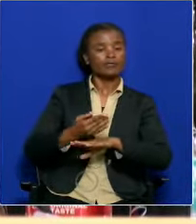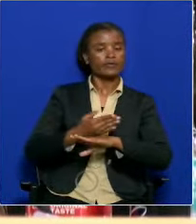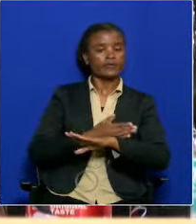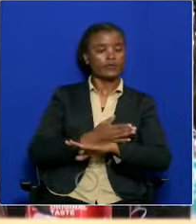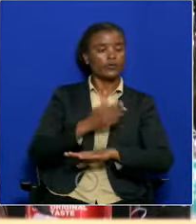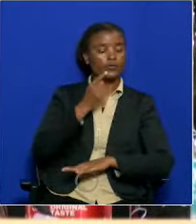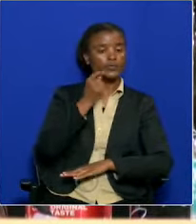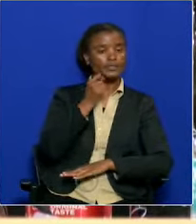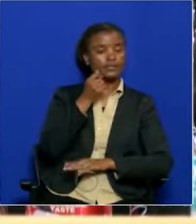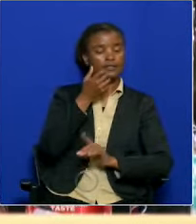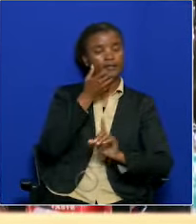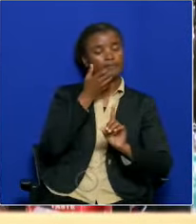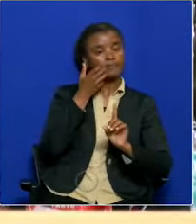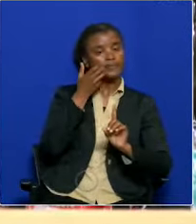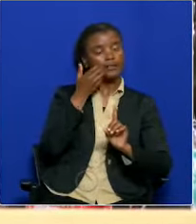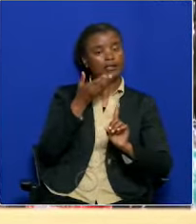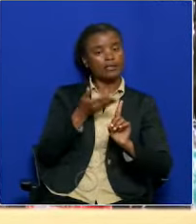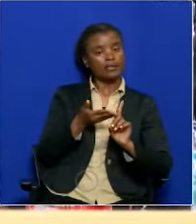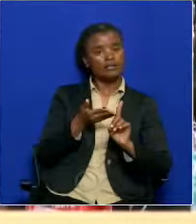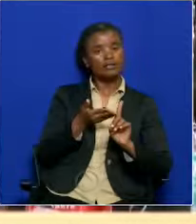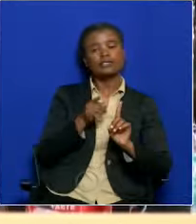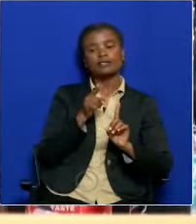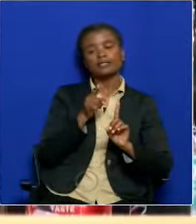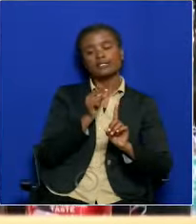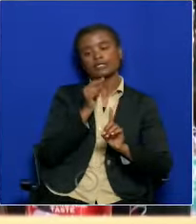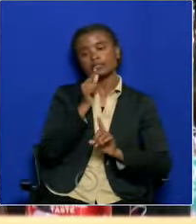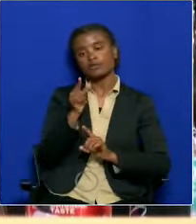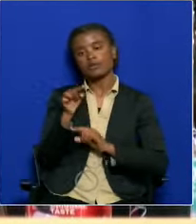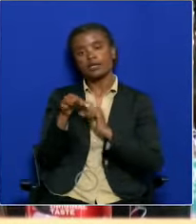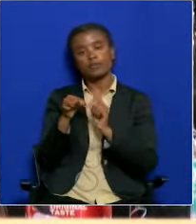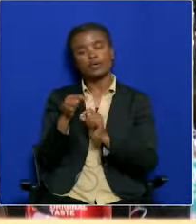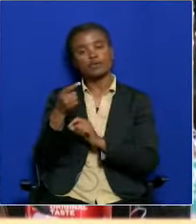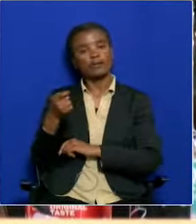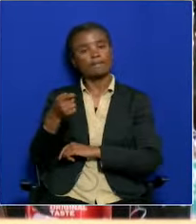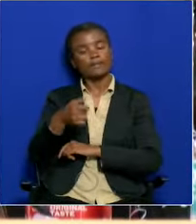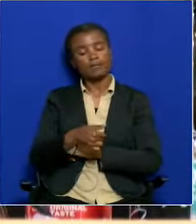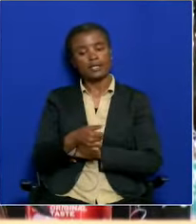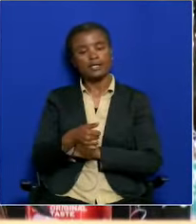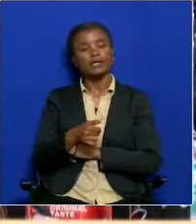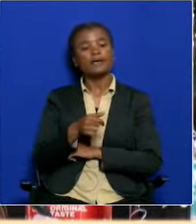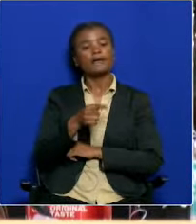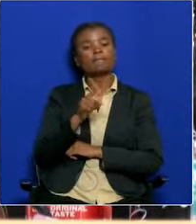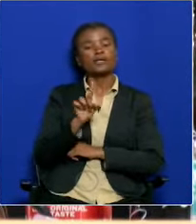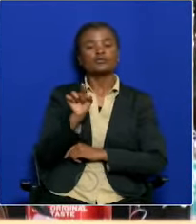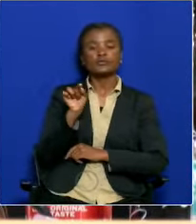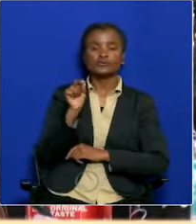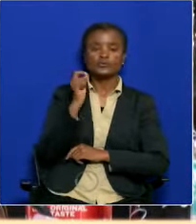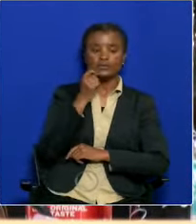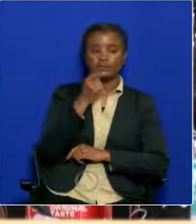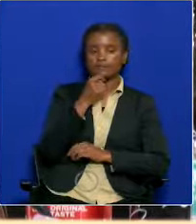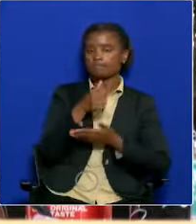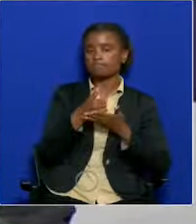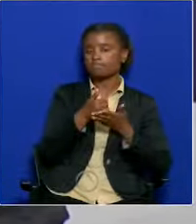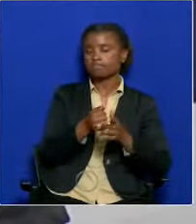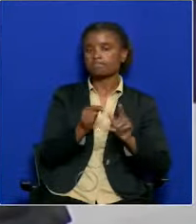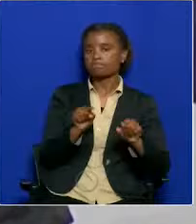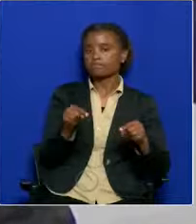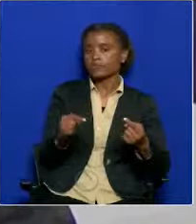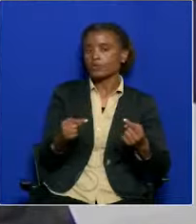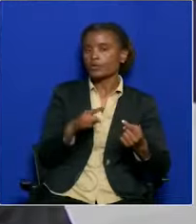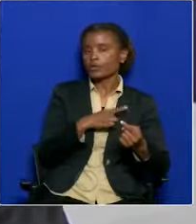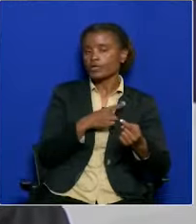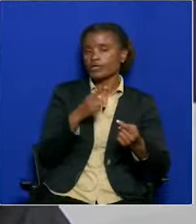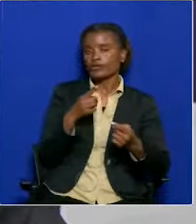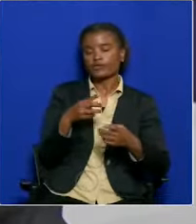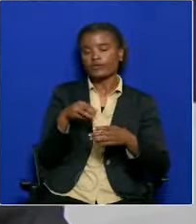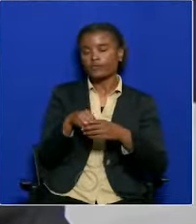non-payments, and that you then indicated to him that you can't assist, you have nothing to do with that. Yet in your